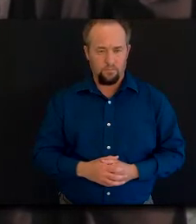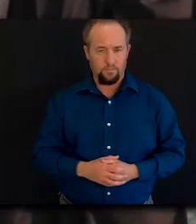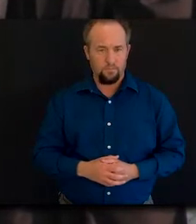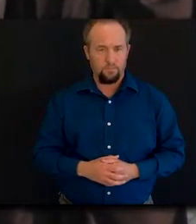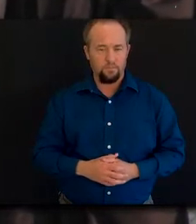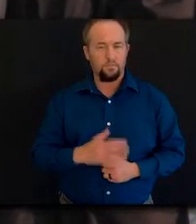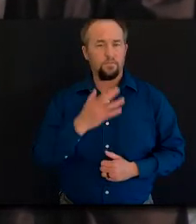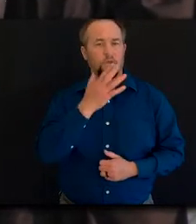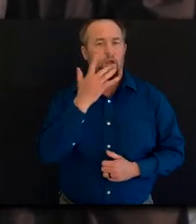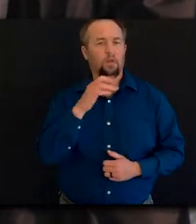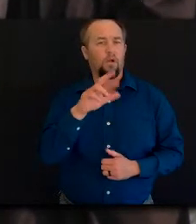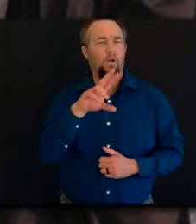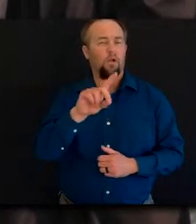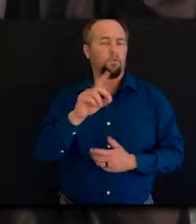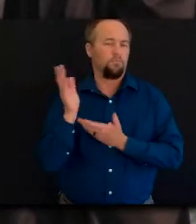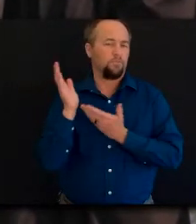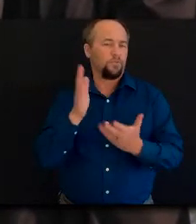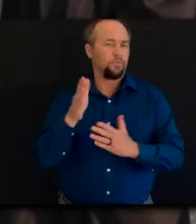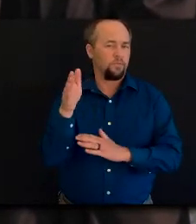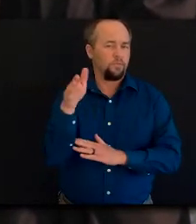Color Guard, present the colors.